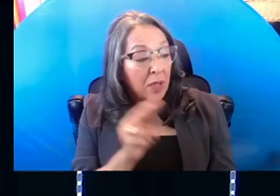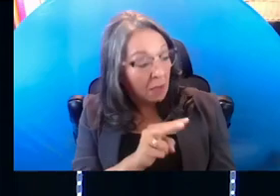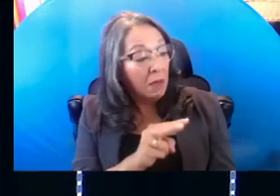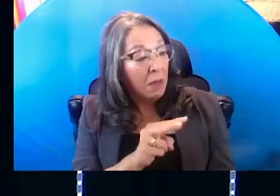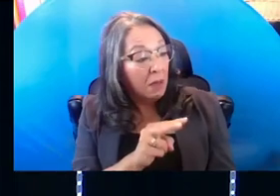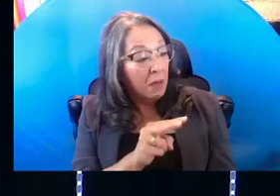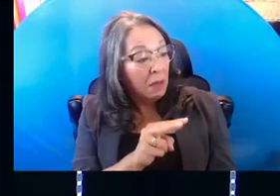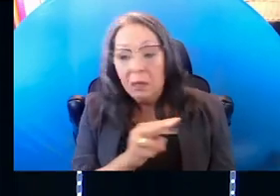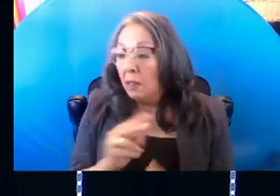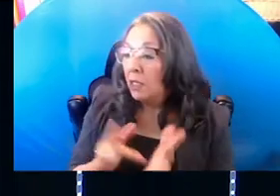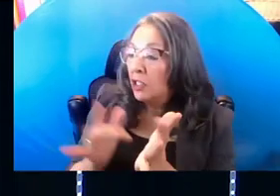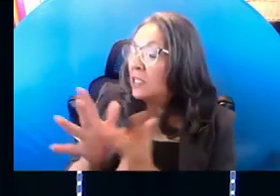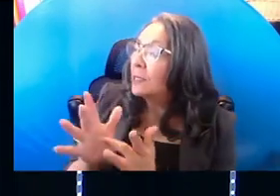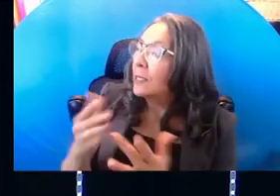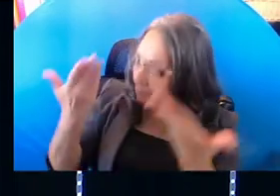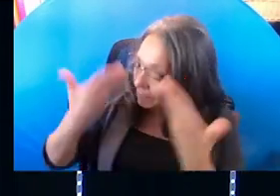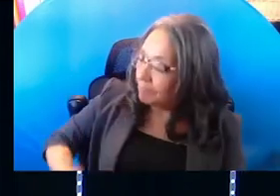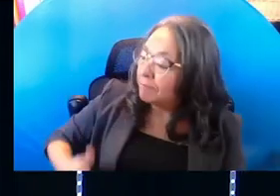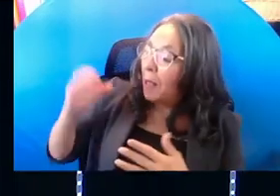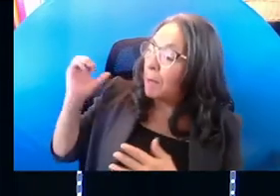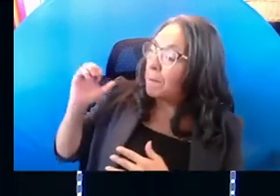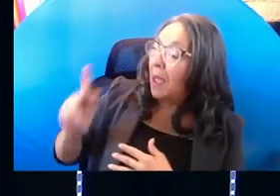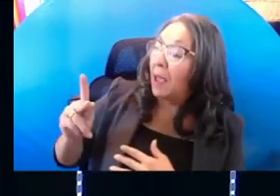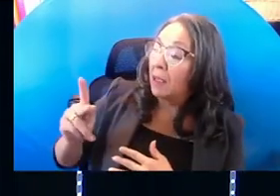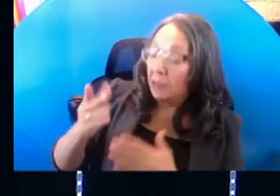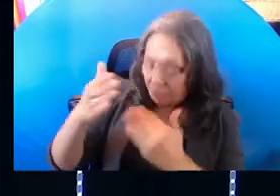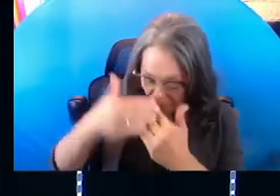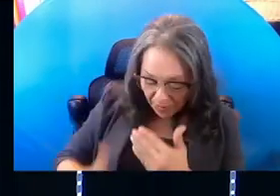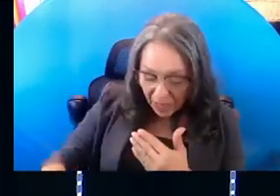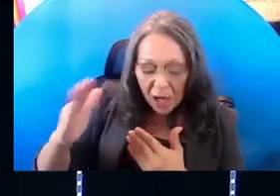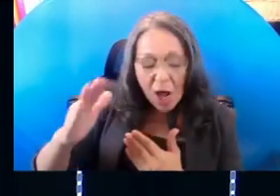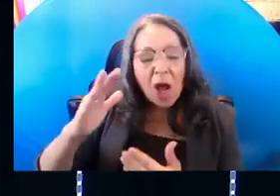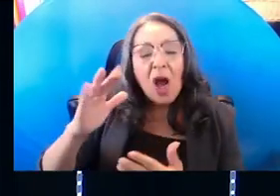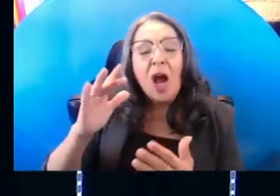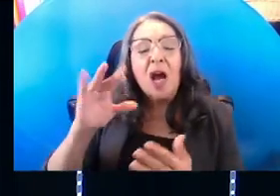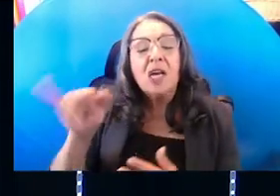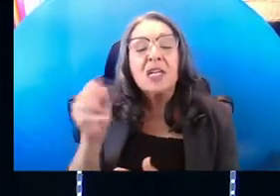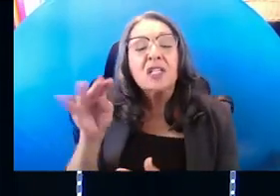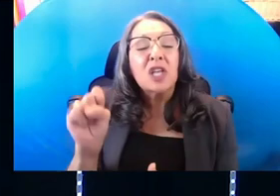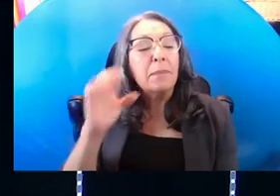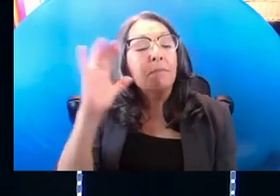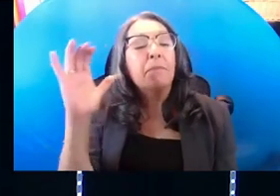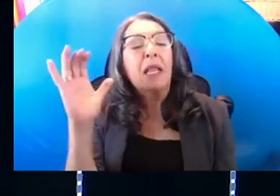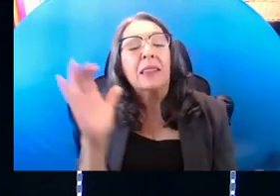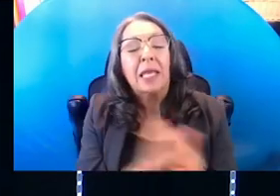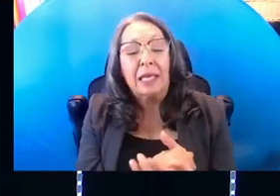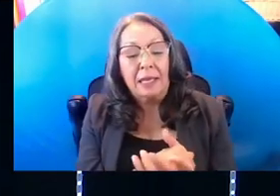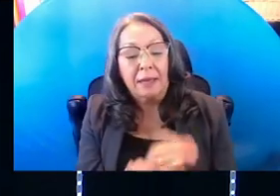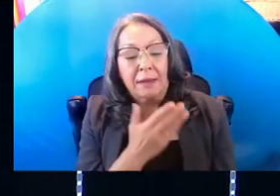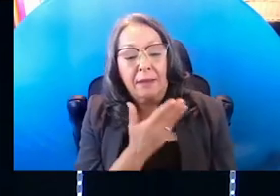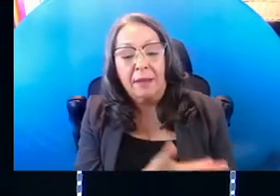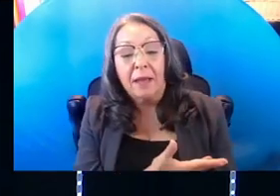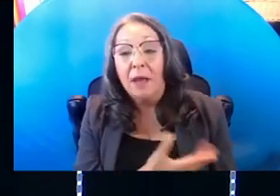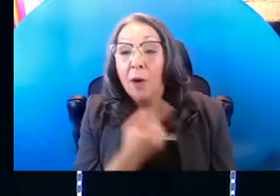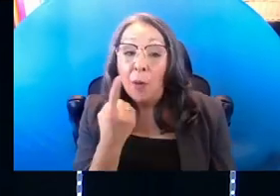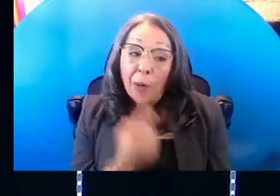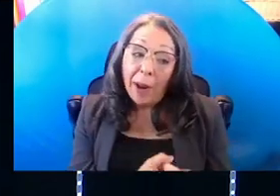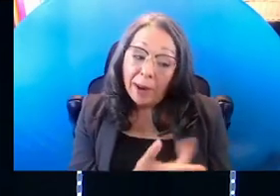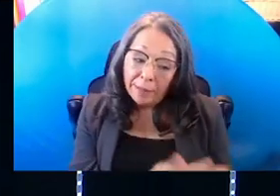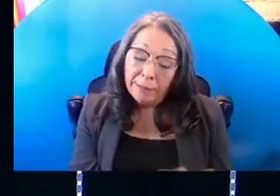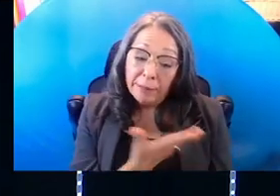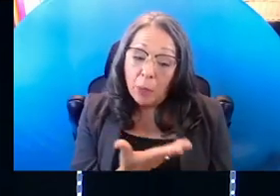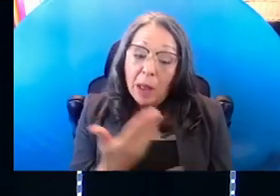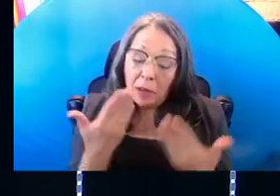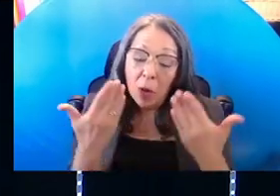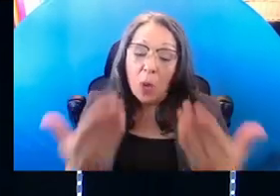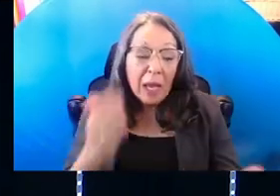back, you know? And from that moment on, James was sold. James was like, all right, you're right. You know what I mean? Like, let's keep